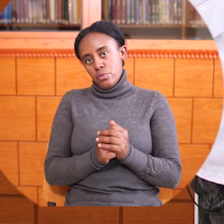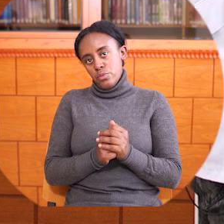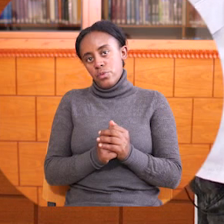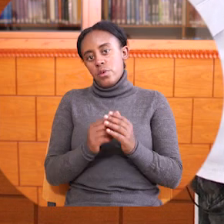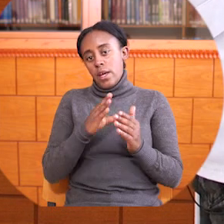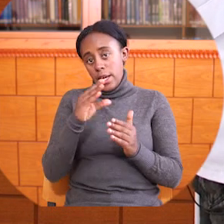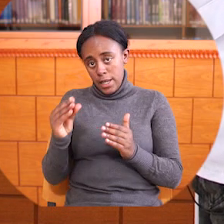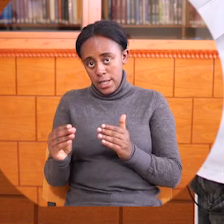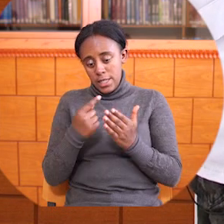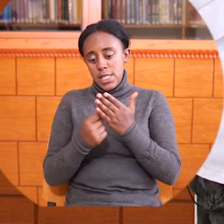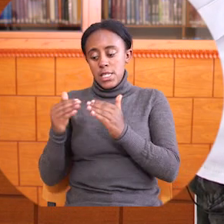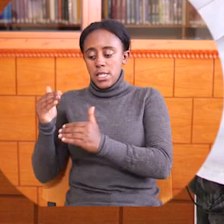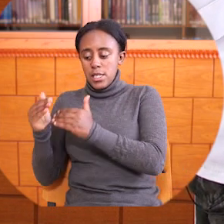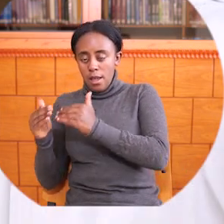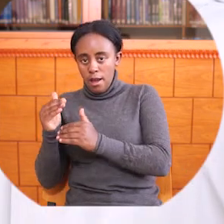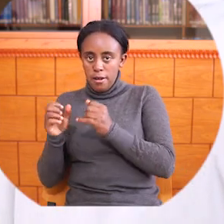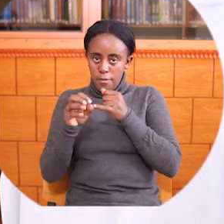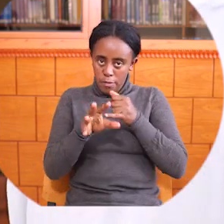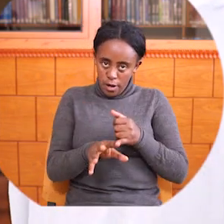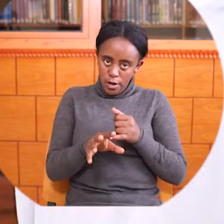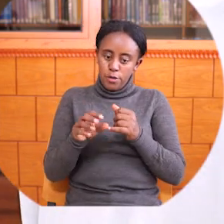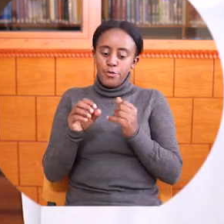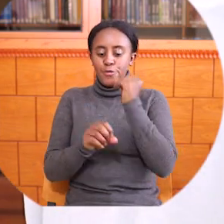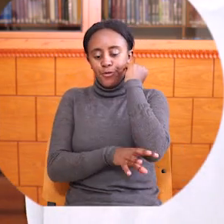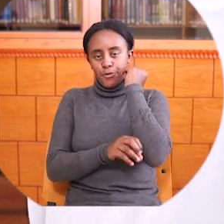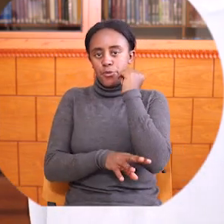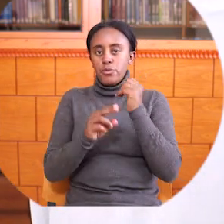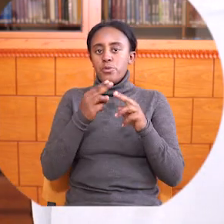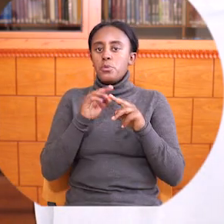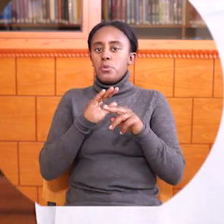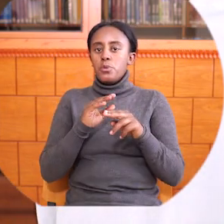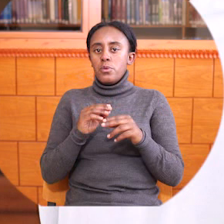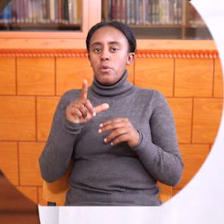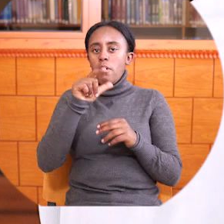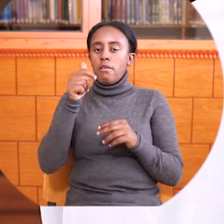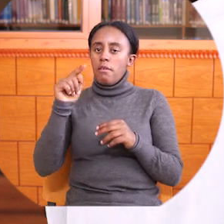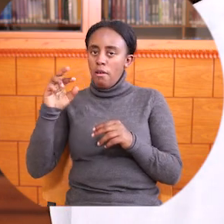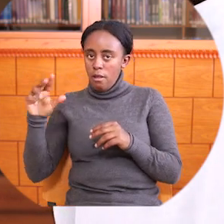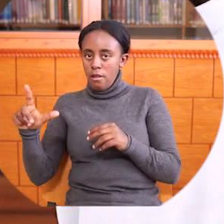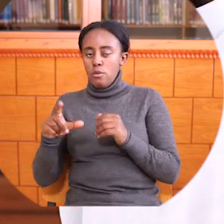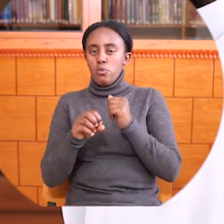And these side branched roots are known as lateral roots.